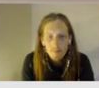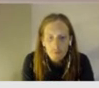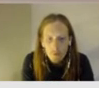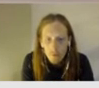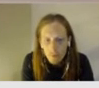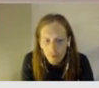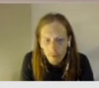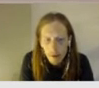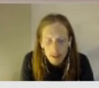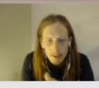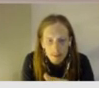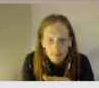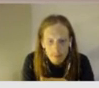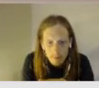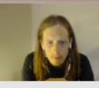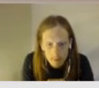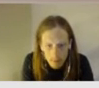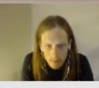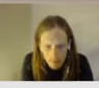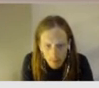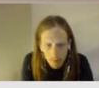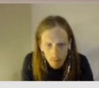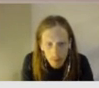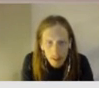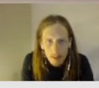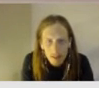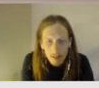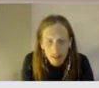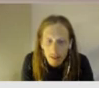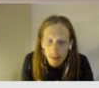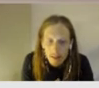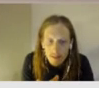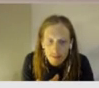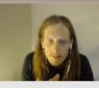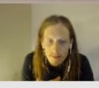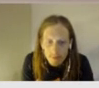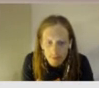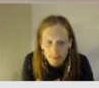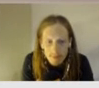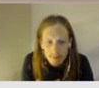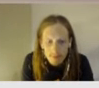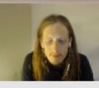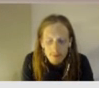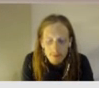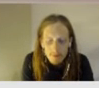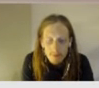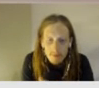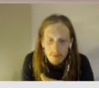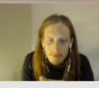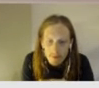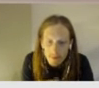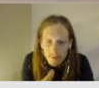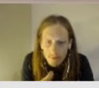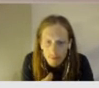photographed women who were essentially locked up. And then she went to Seattle at the time when I think